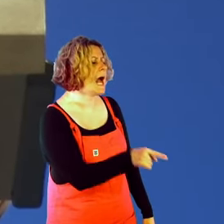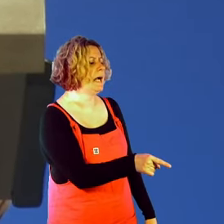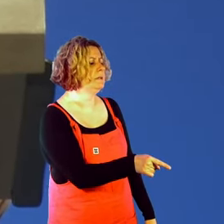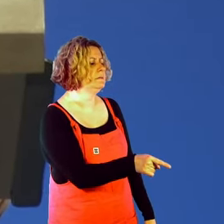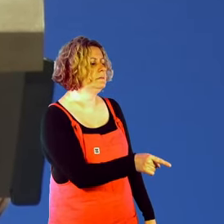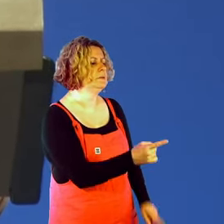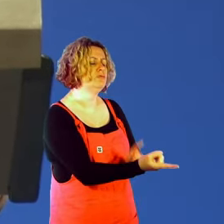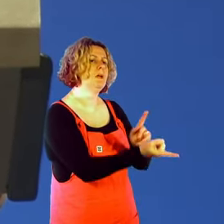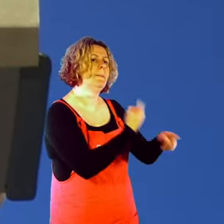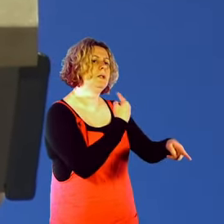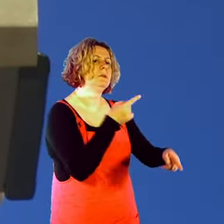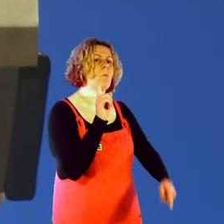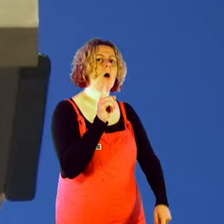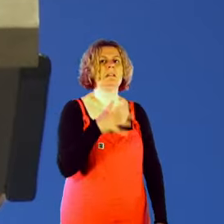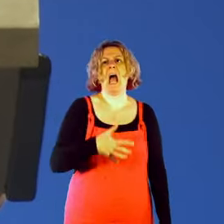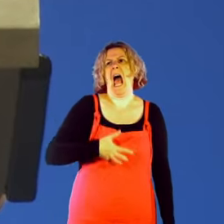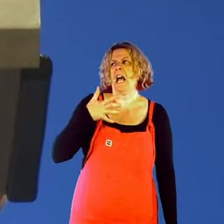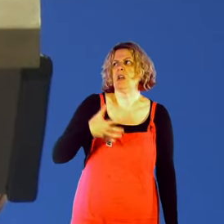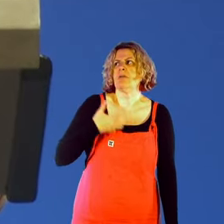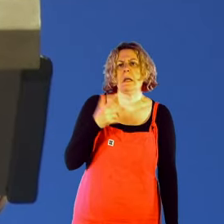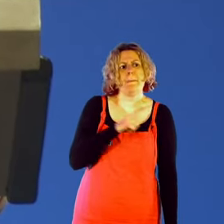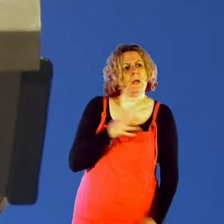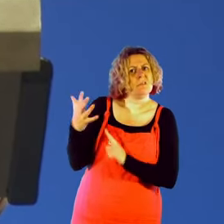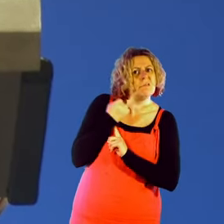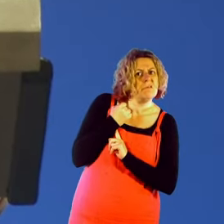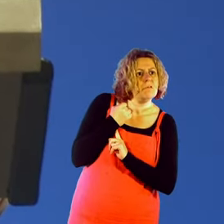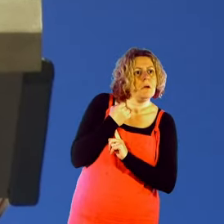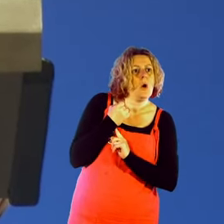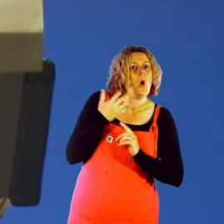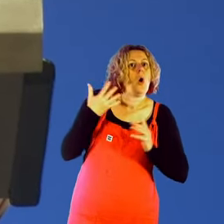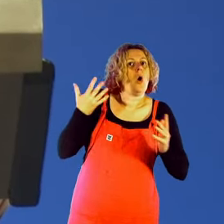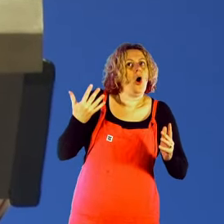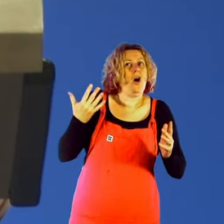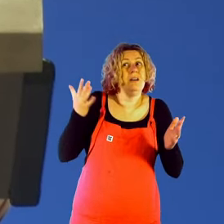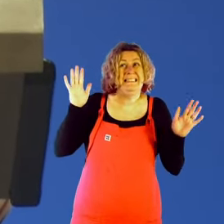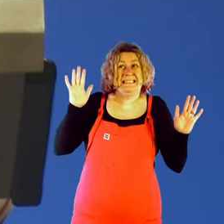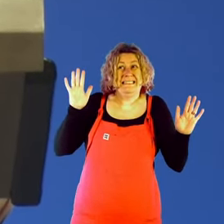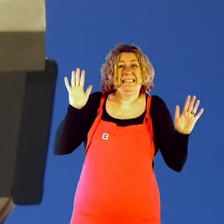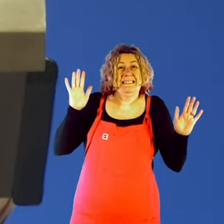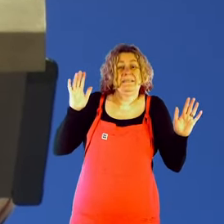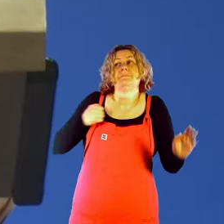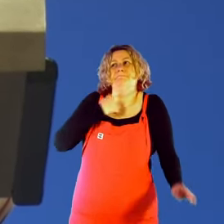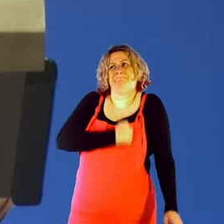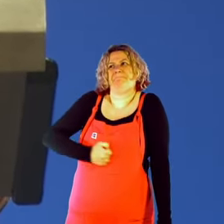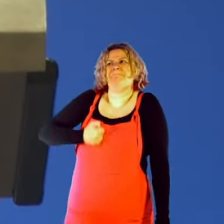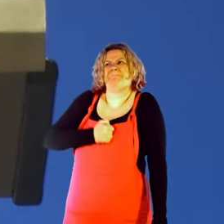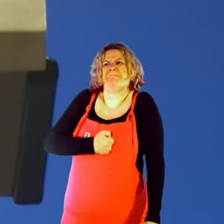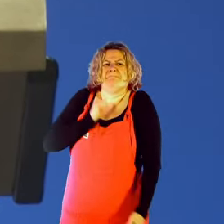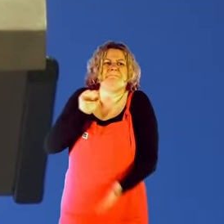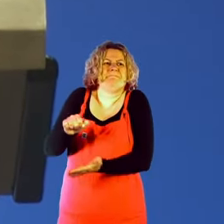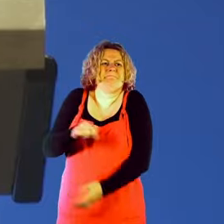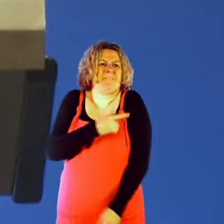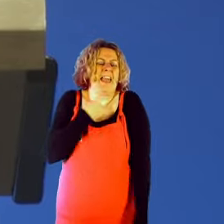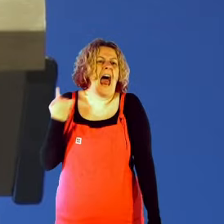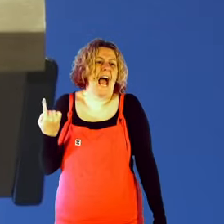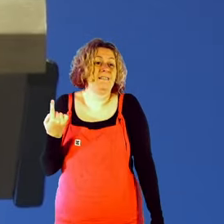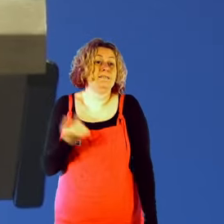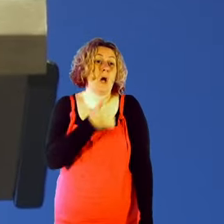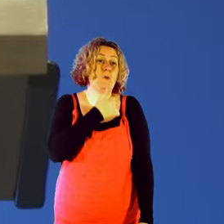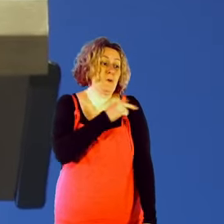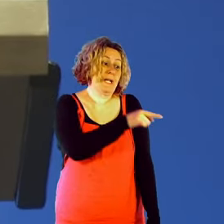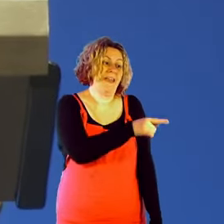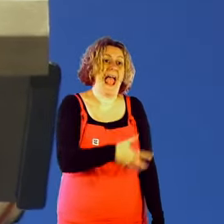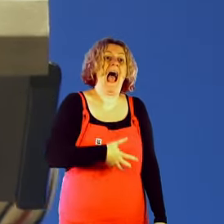or repentant because they lied? Quite often anger, isn't it? When that person at work who's